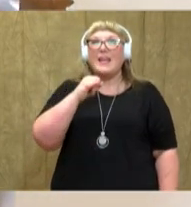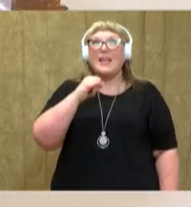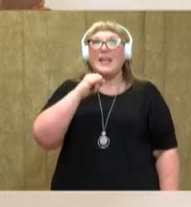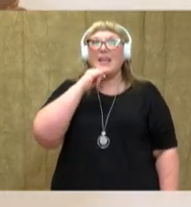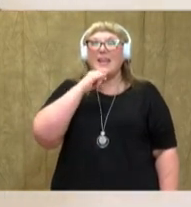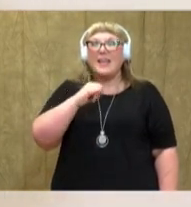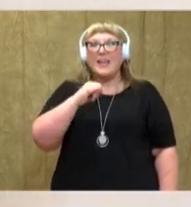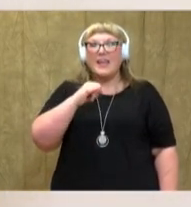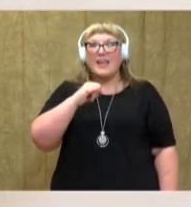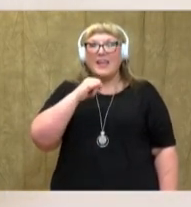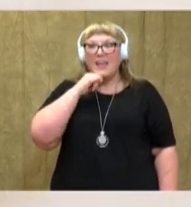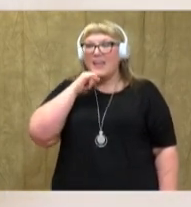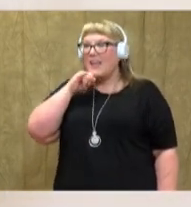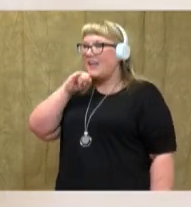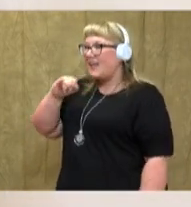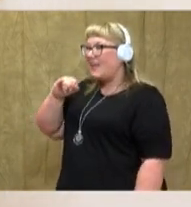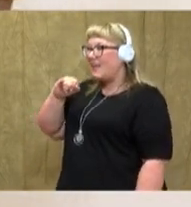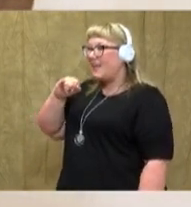Eh.